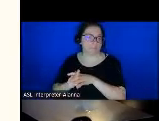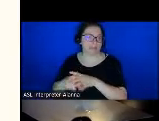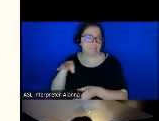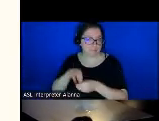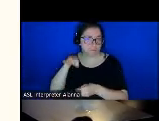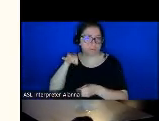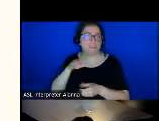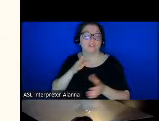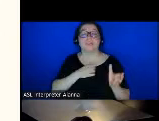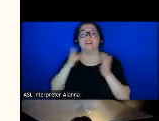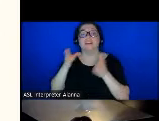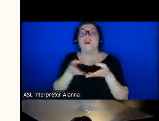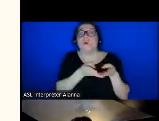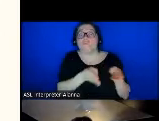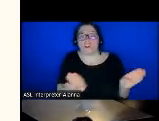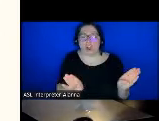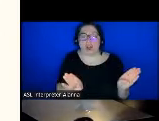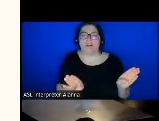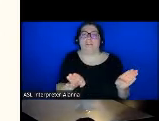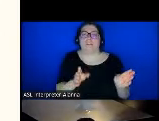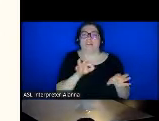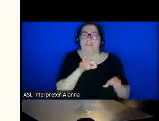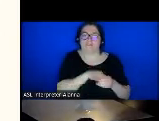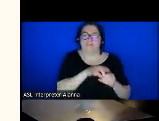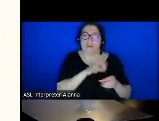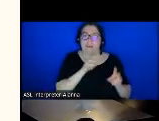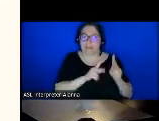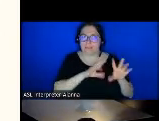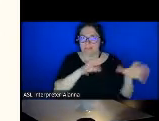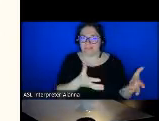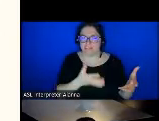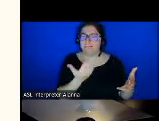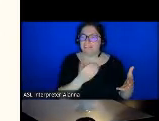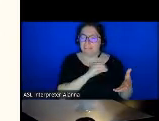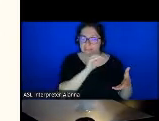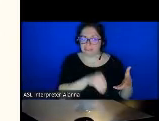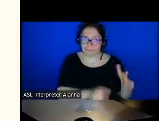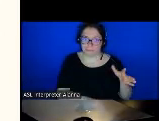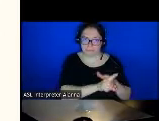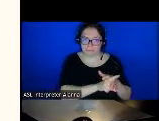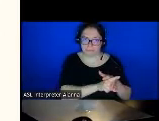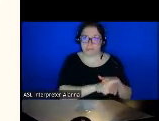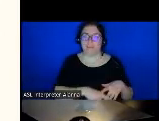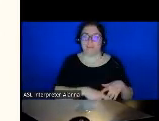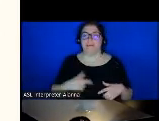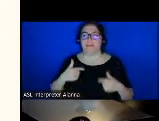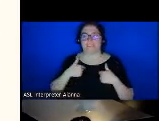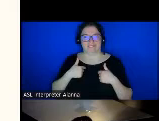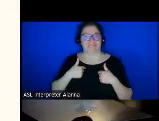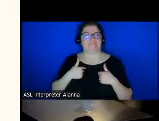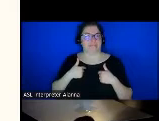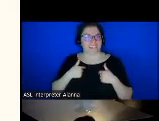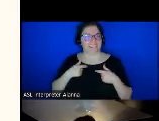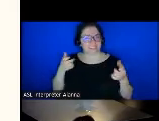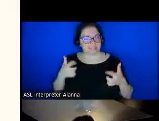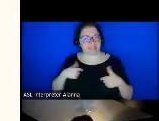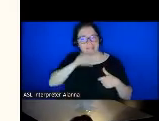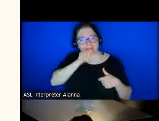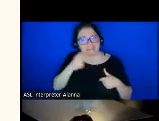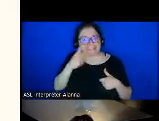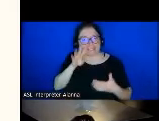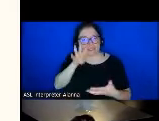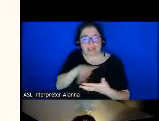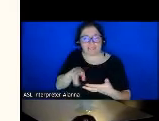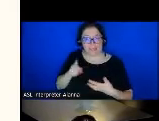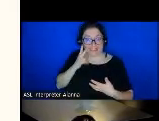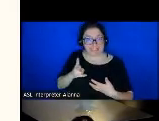general overall voting population and as an election administration administrator I love seeing this graph because you see it increasing